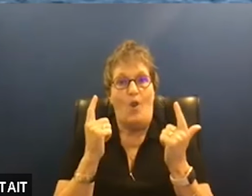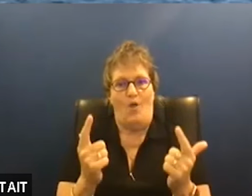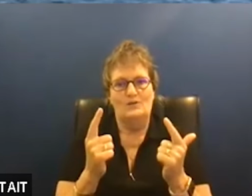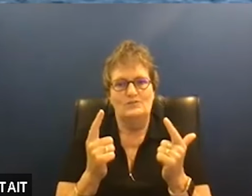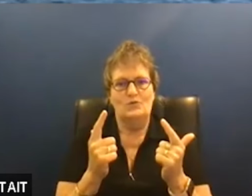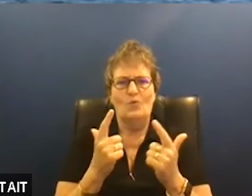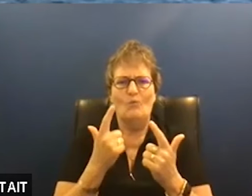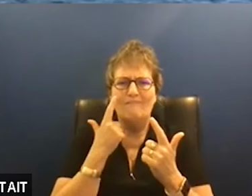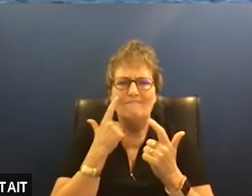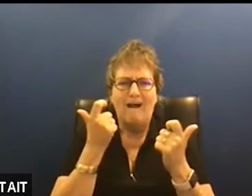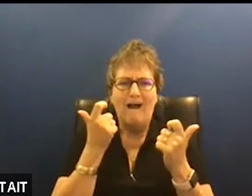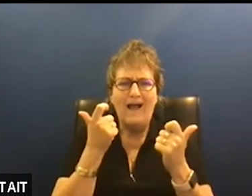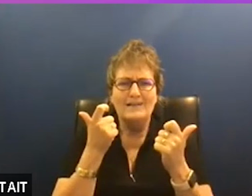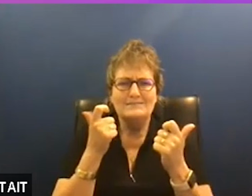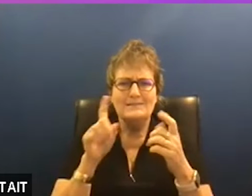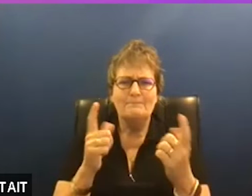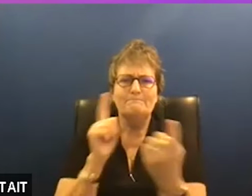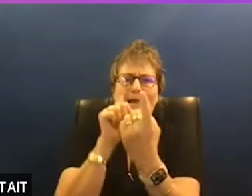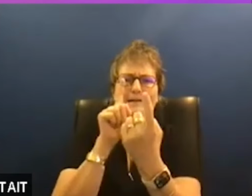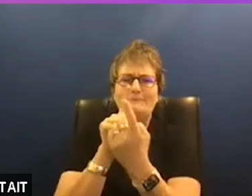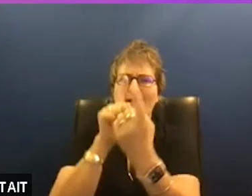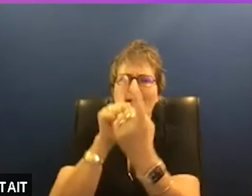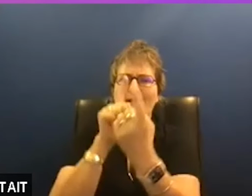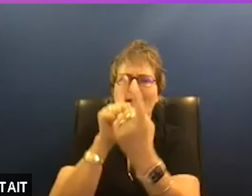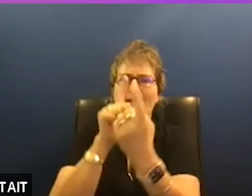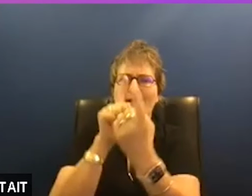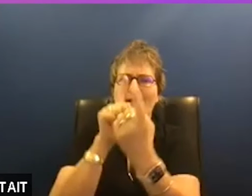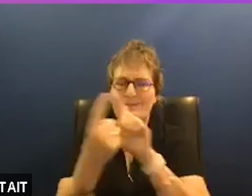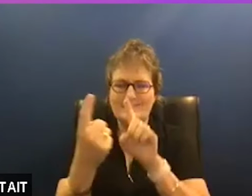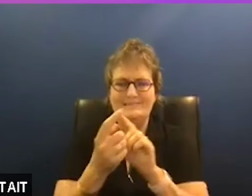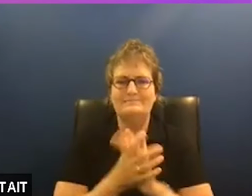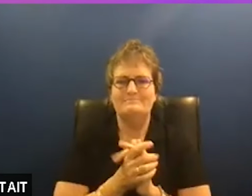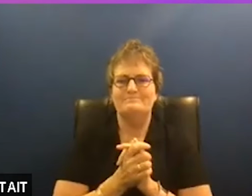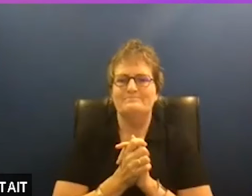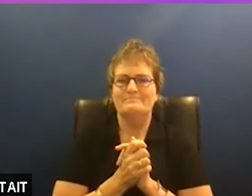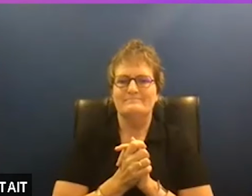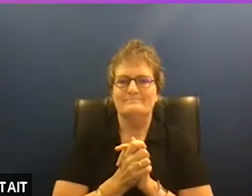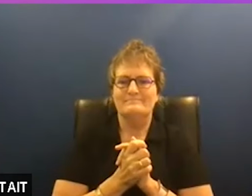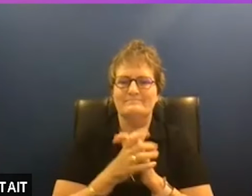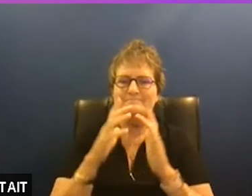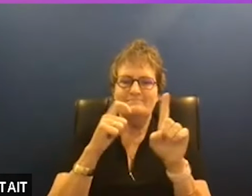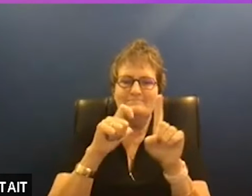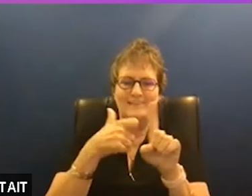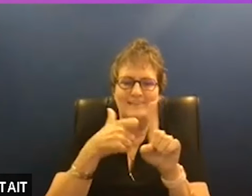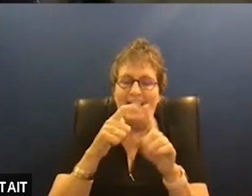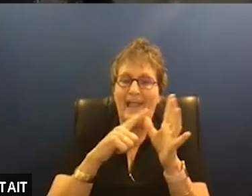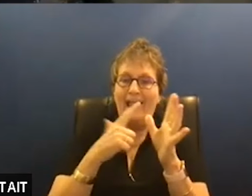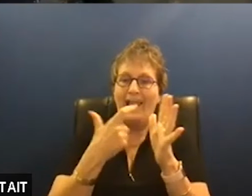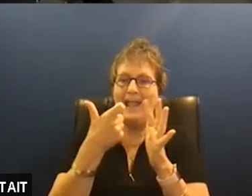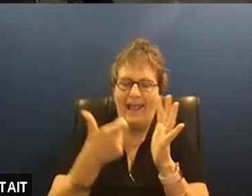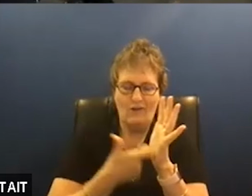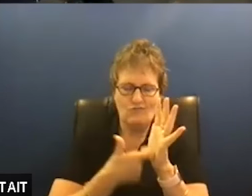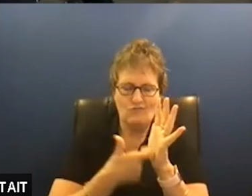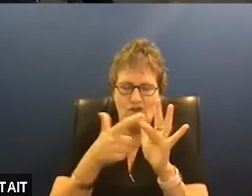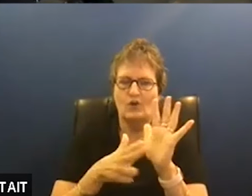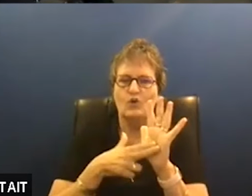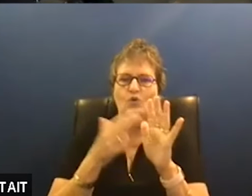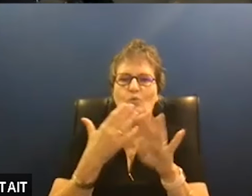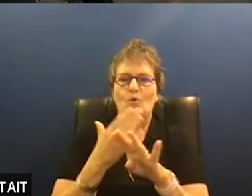same meetings all the time. Karen Chris is a lecturer at UNSW Art and Design with the Media Arts,